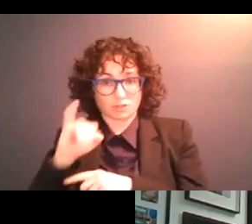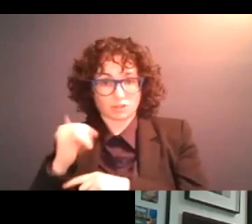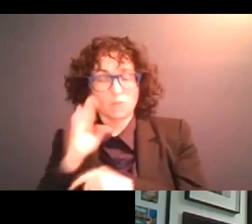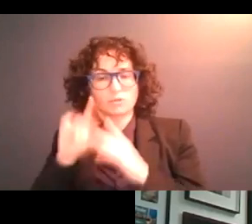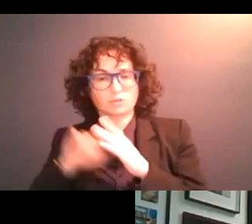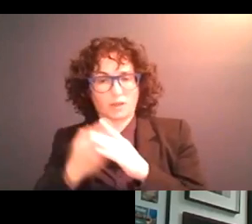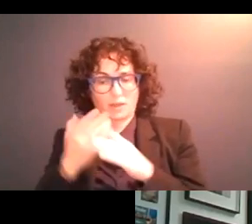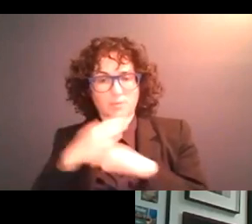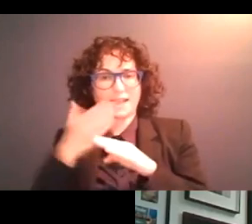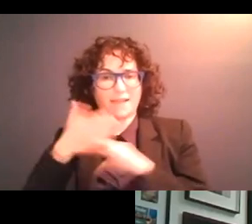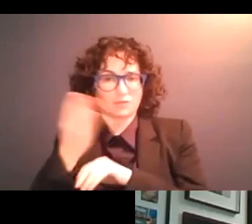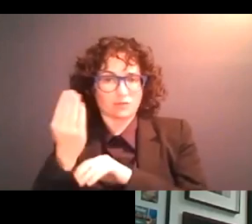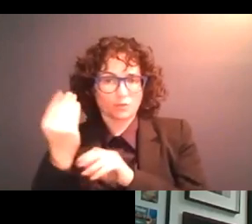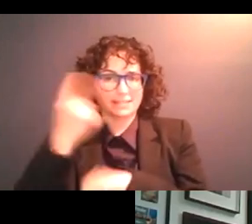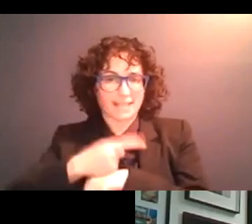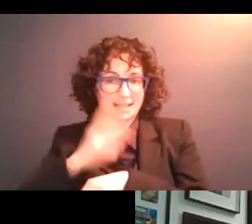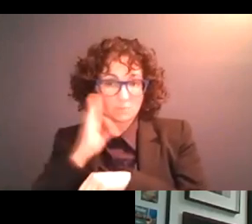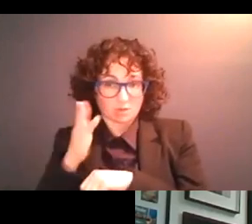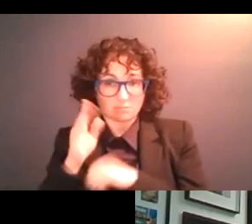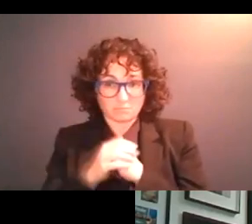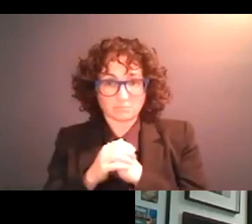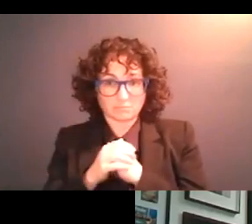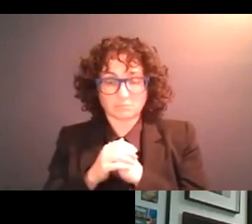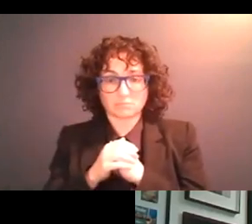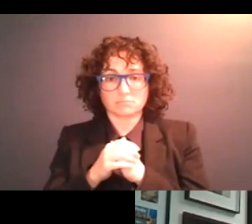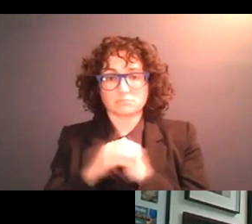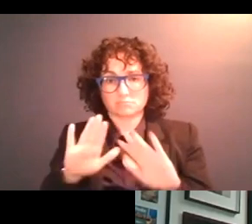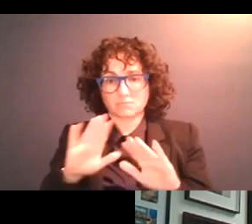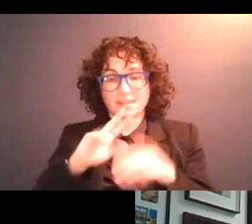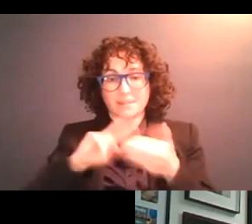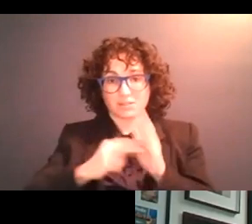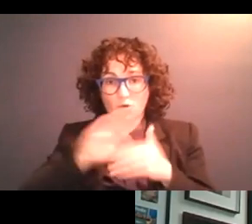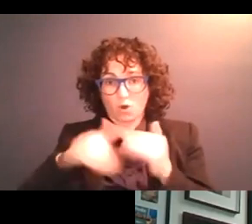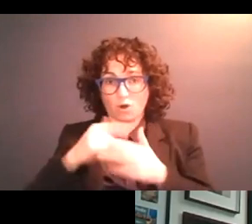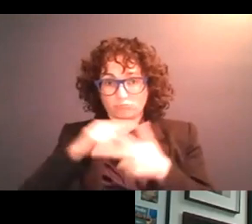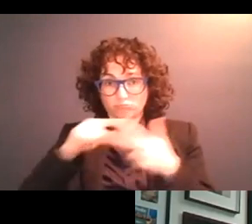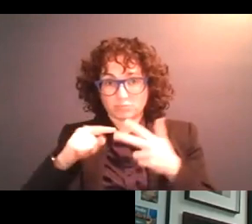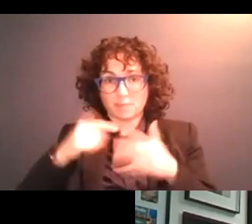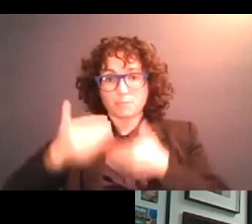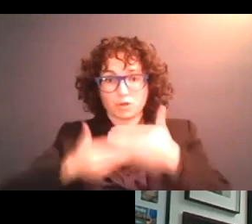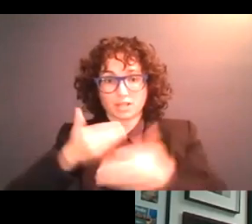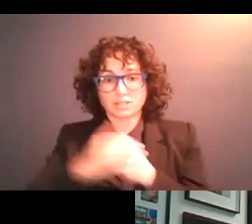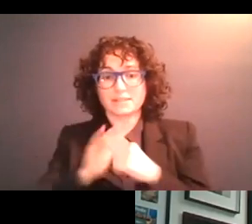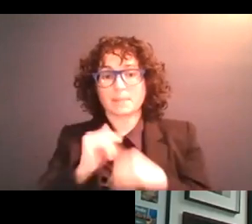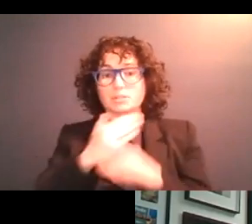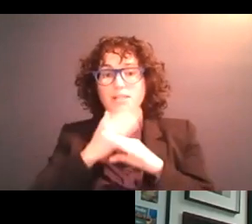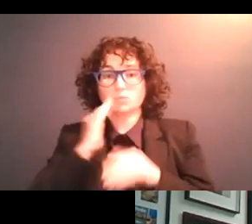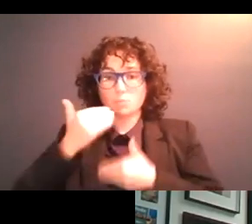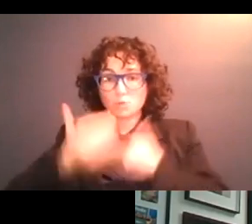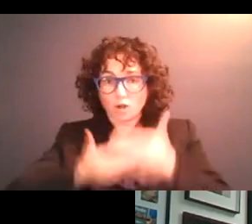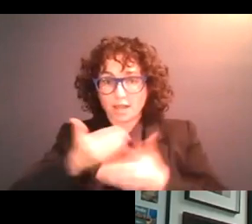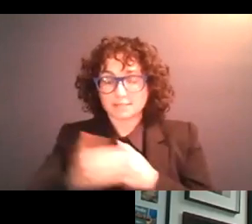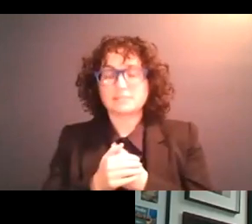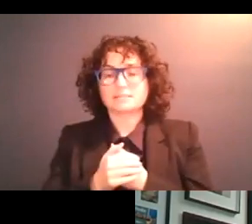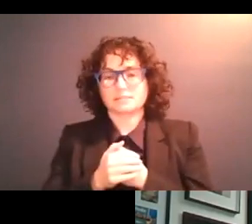after 14 days. So remember that all of them progress. The protection progresses, and it covers